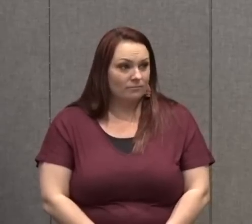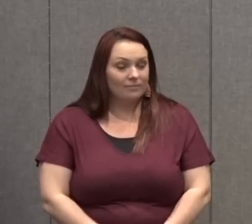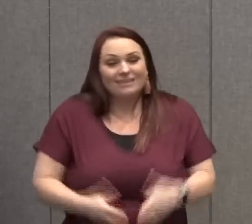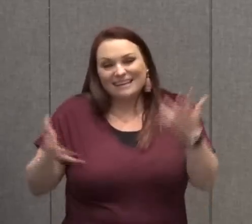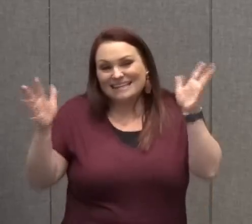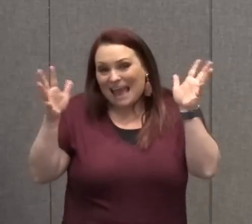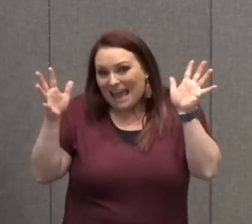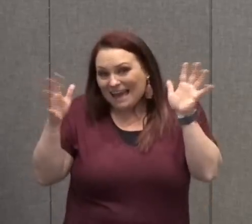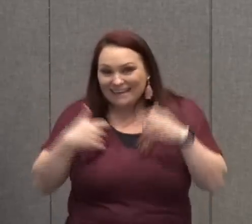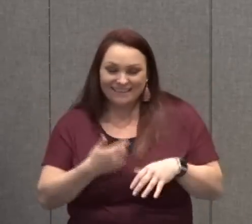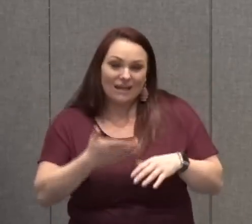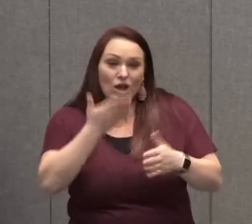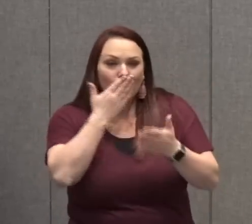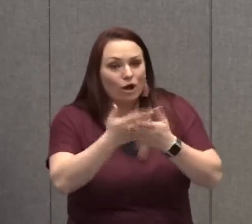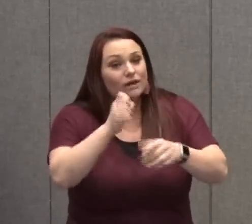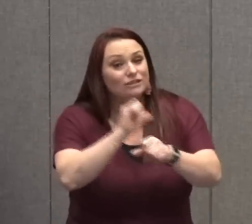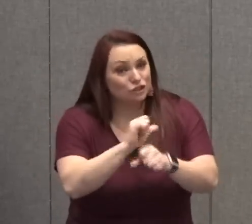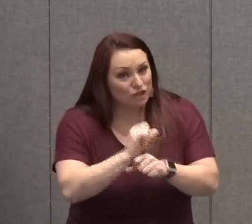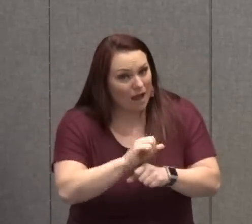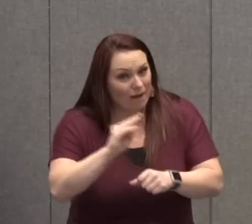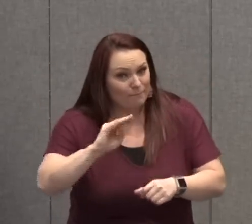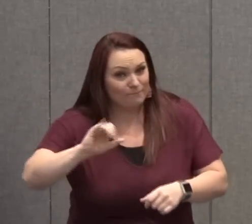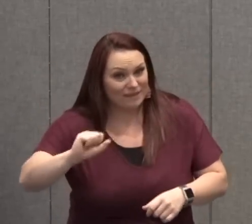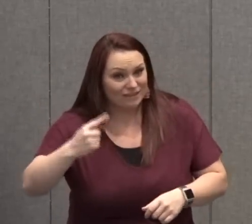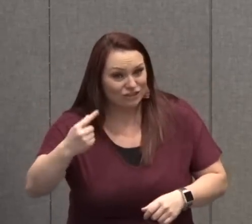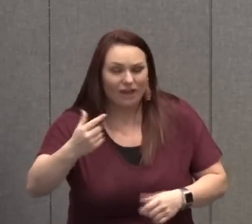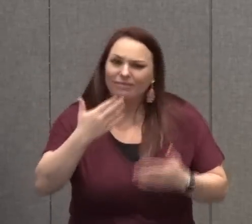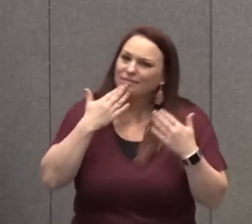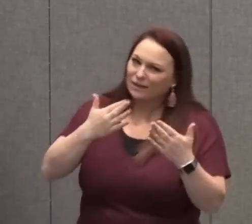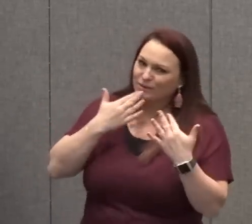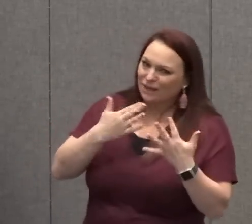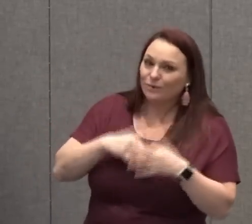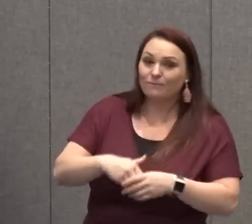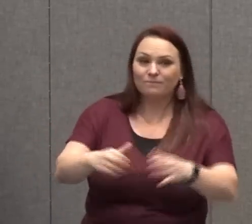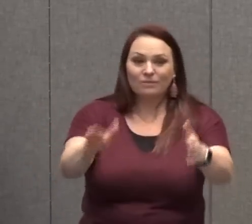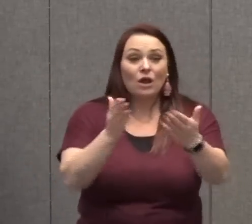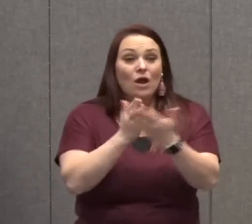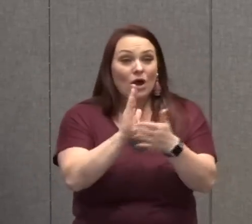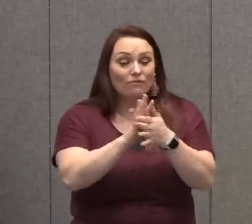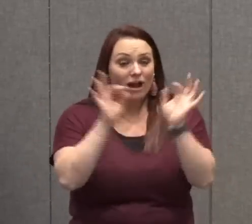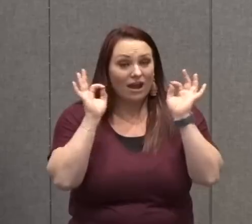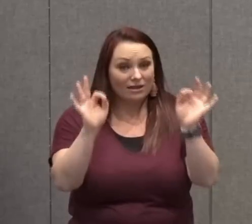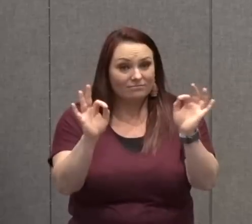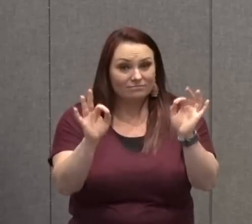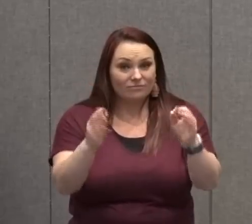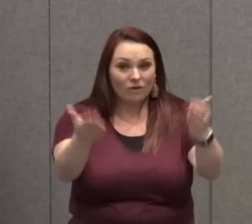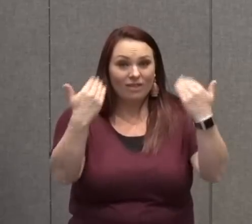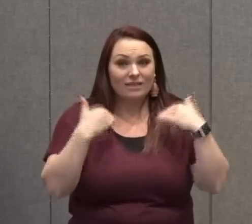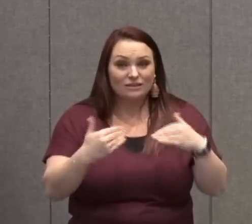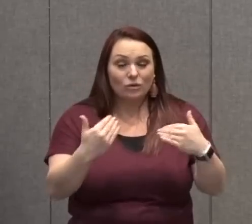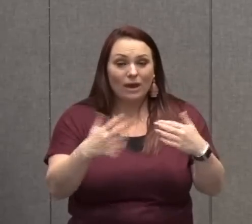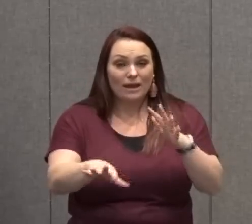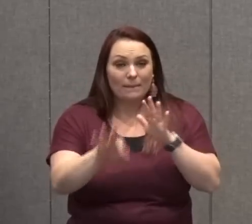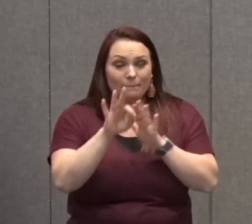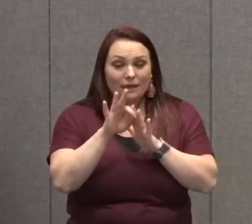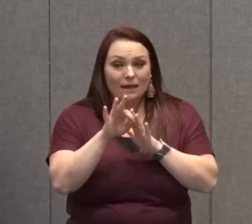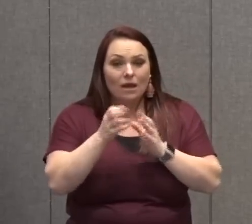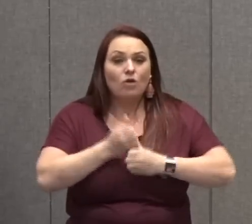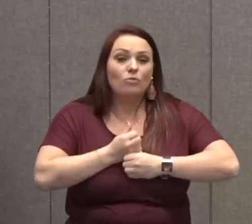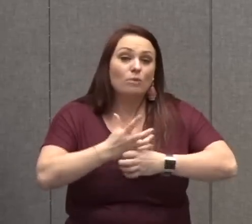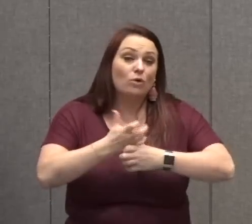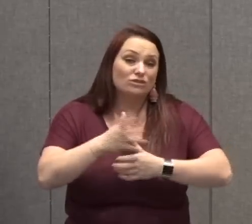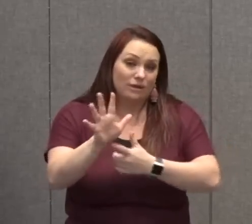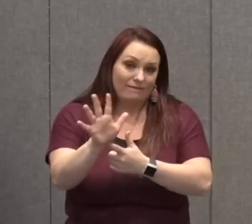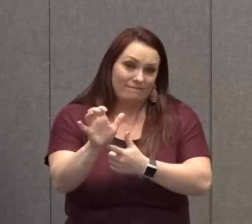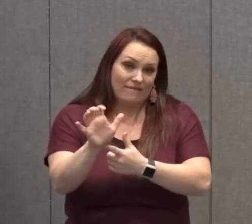yay good job Ms. Garcia thank you thank you all right okay let's go for poetry